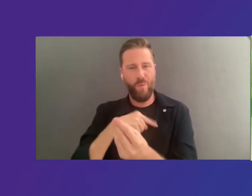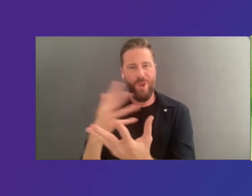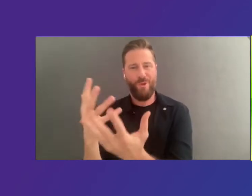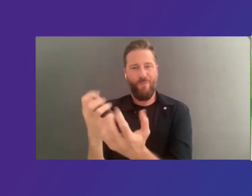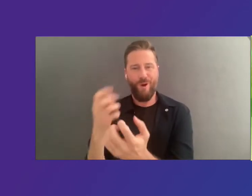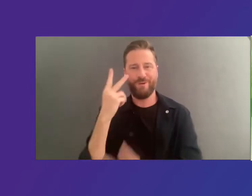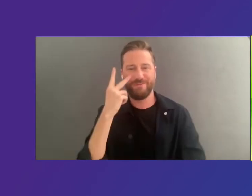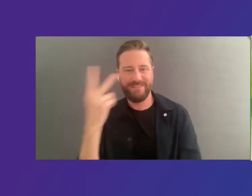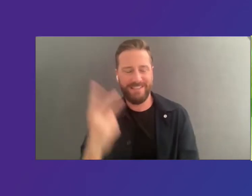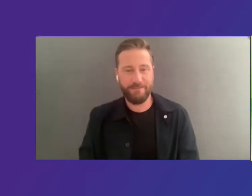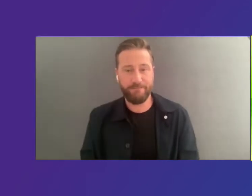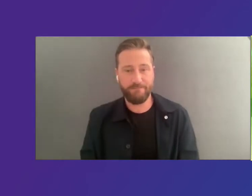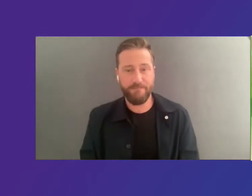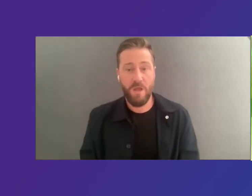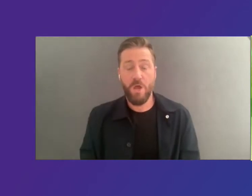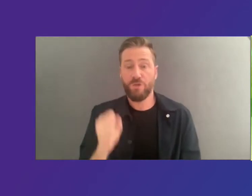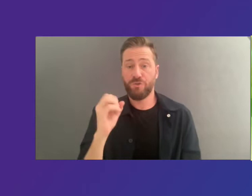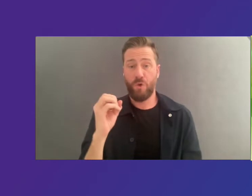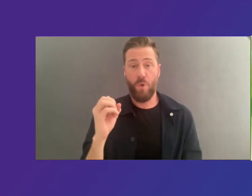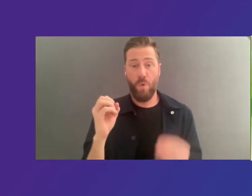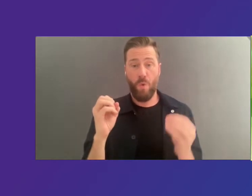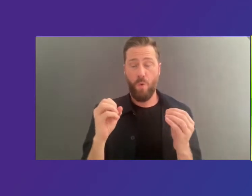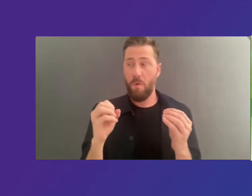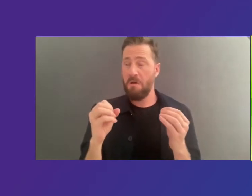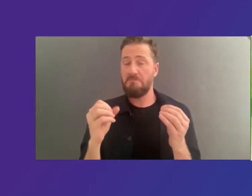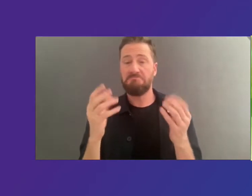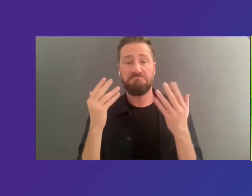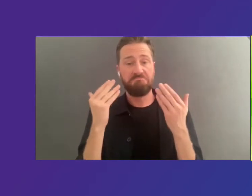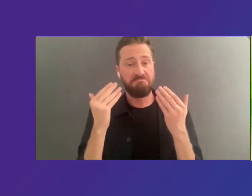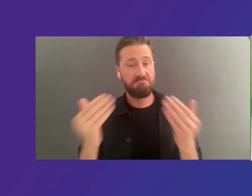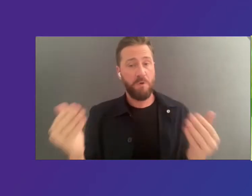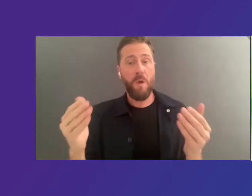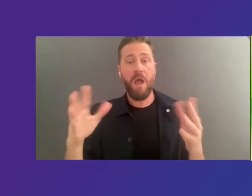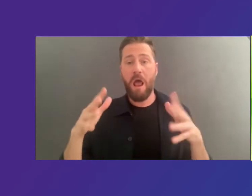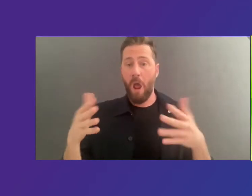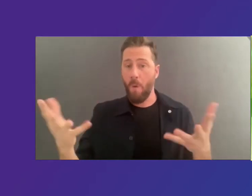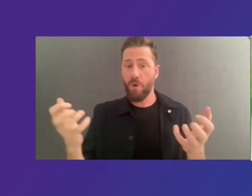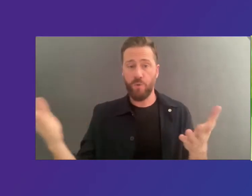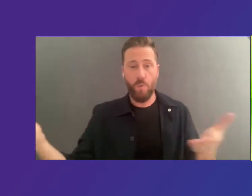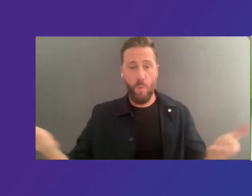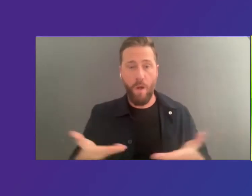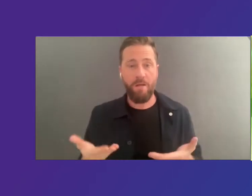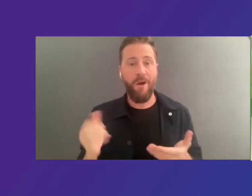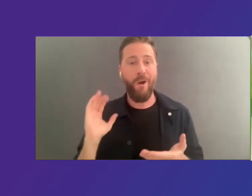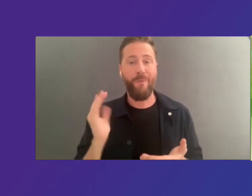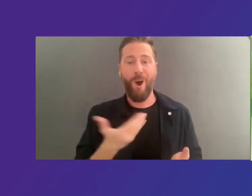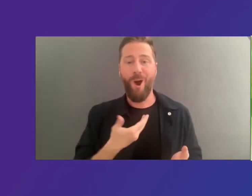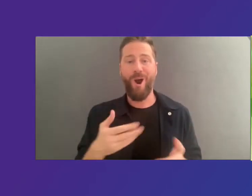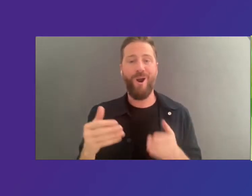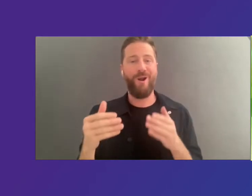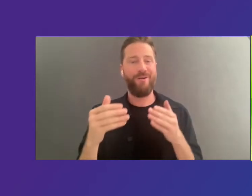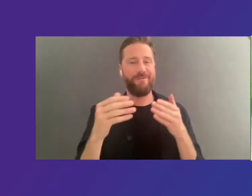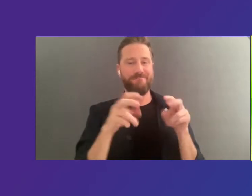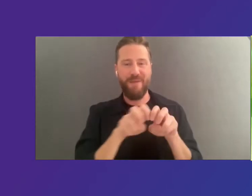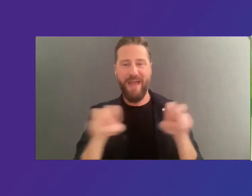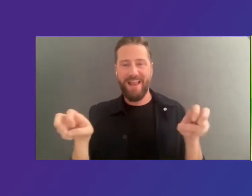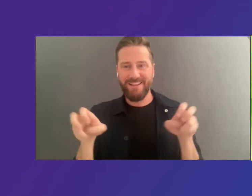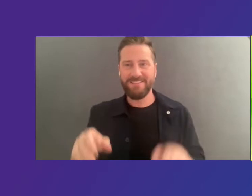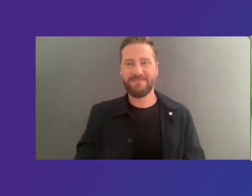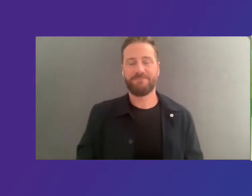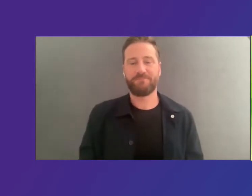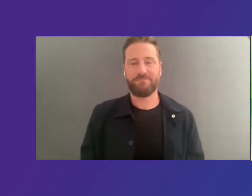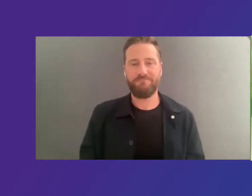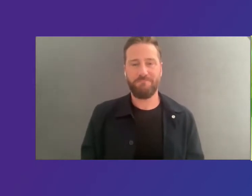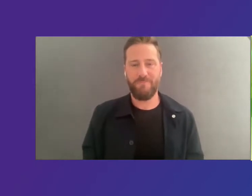So without further ado, I would like to welcome our panelists onto